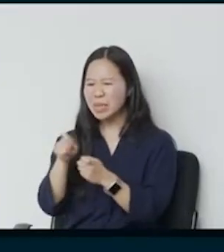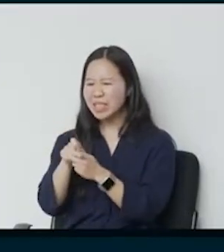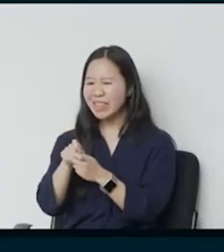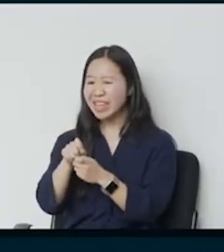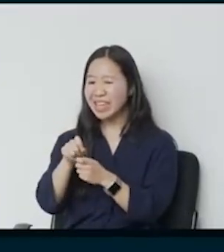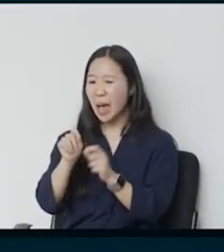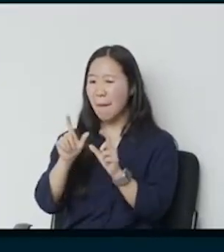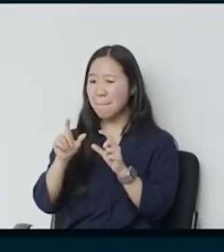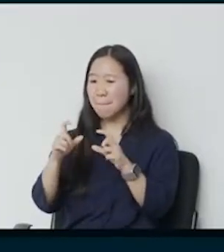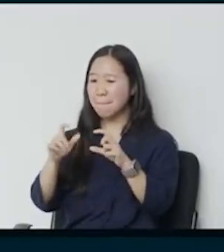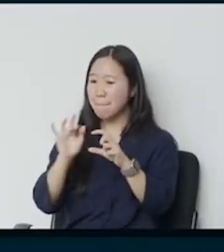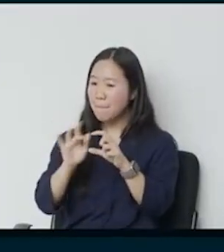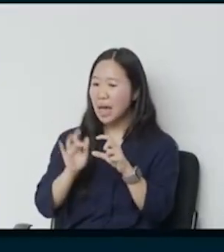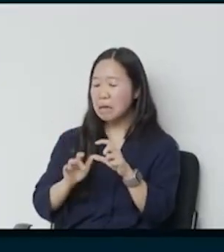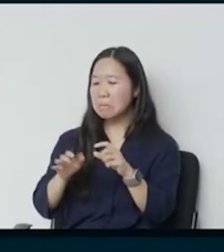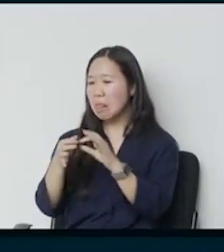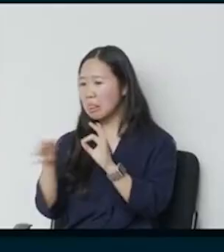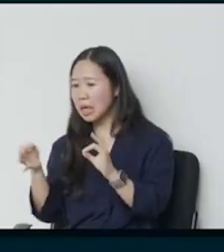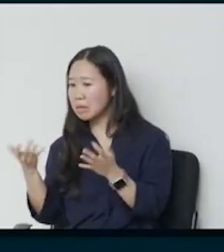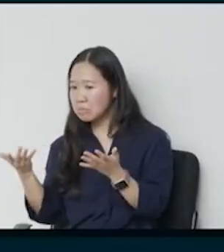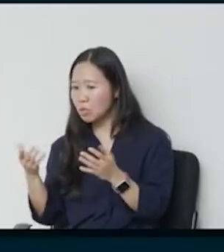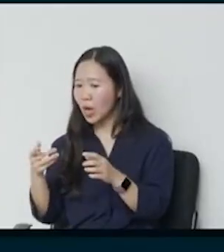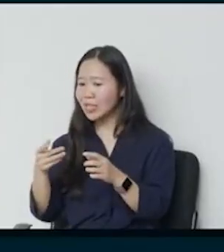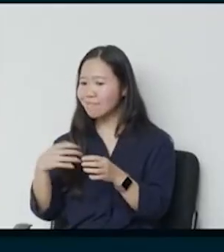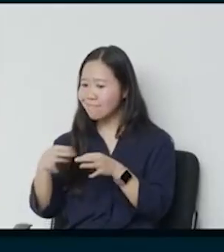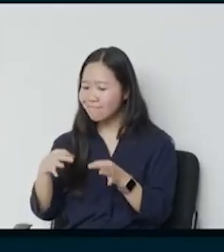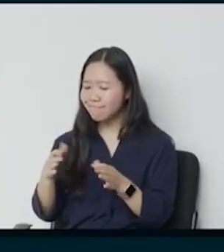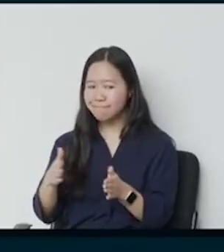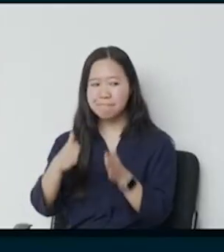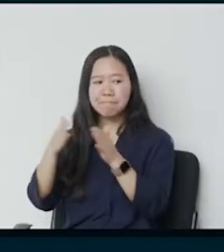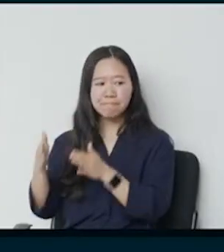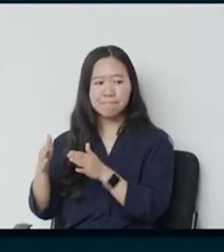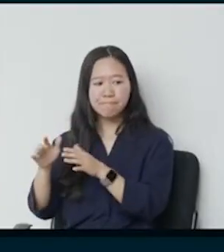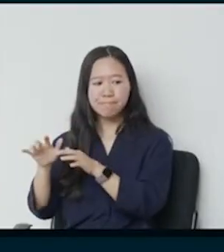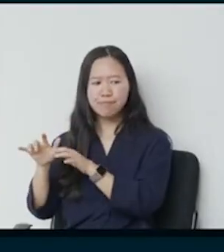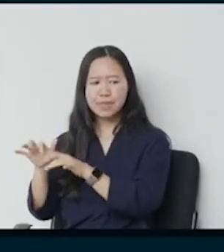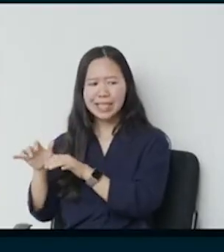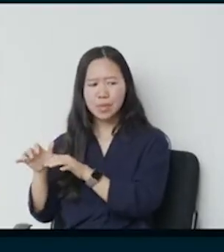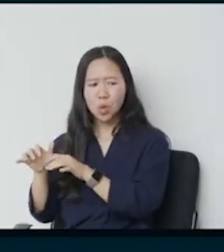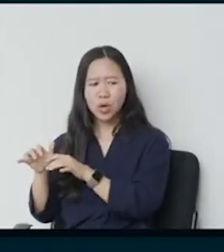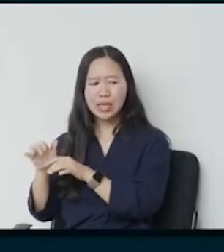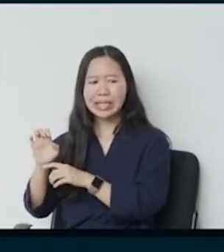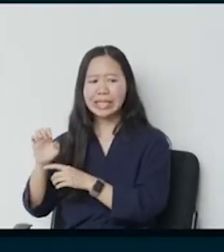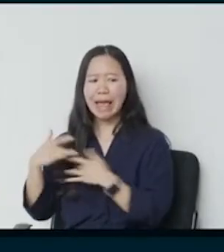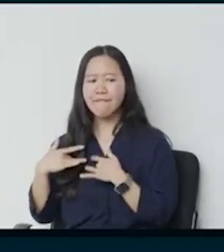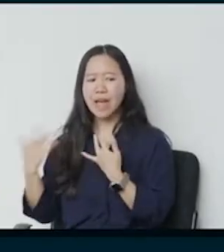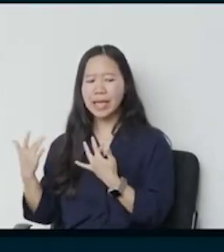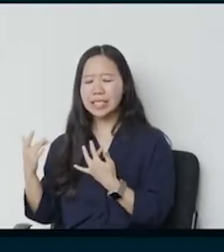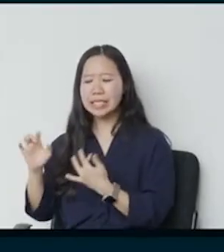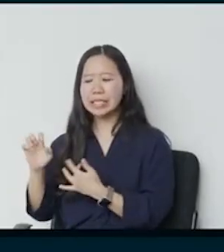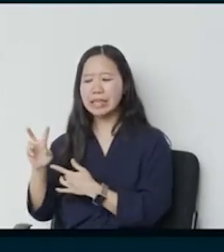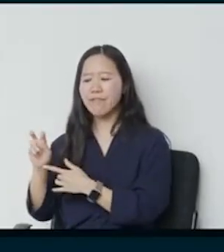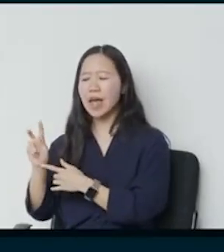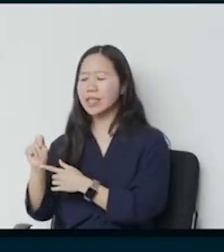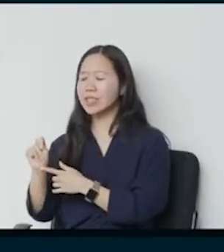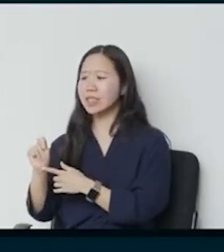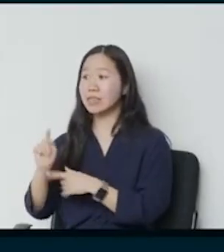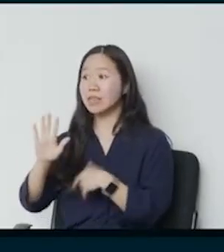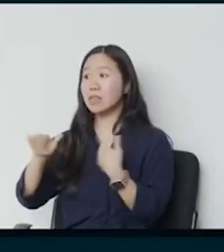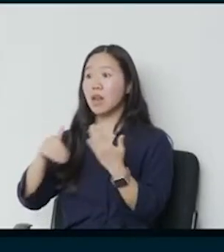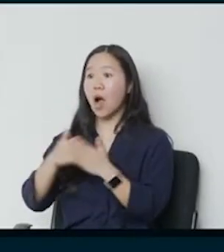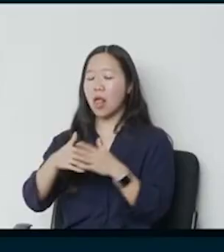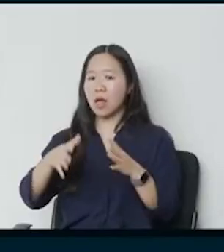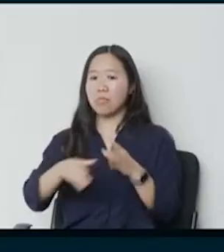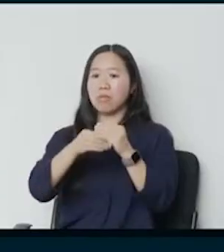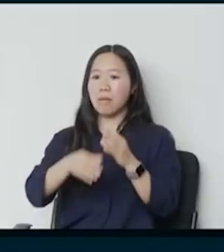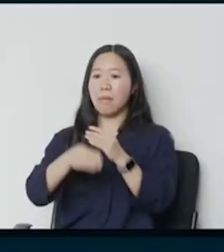Is it a link? I don't know. And then you got to listen for the keyboard events with that on key up. So it's all this extra code that you have to add